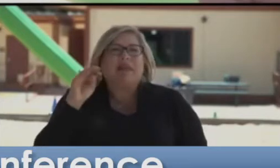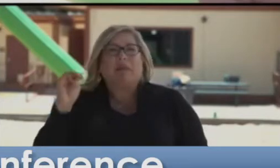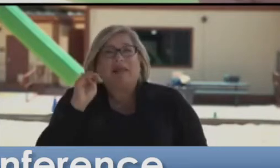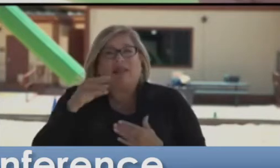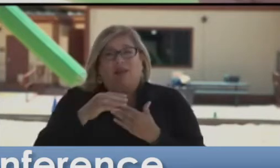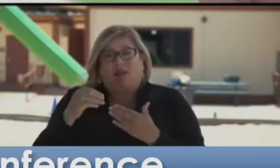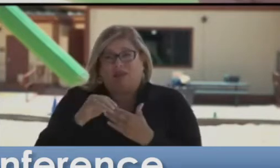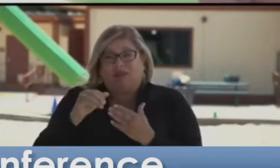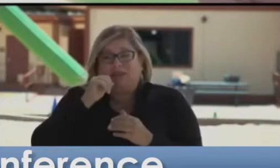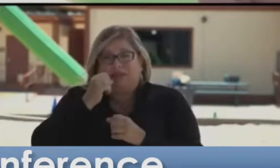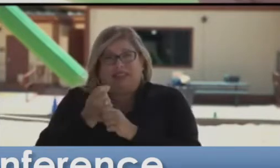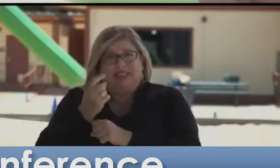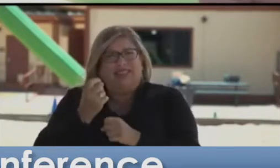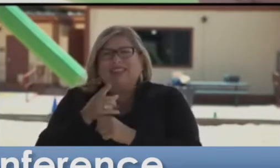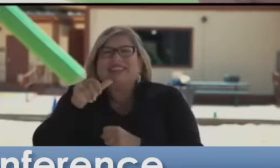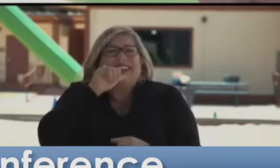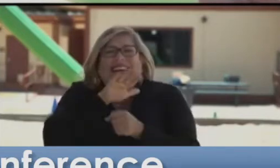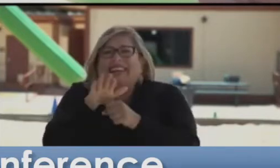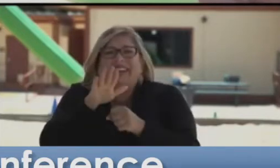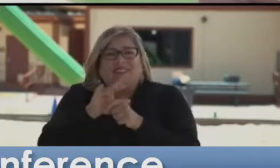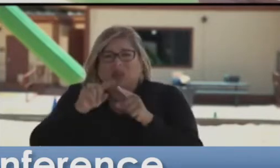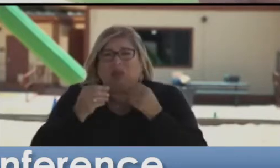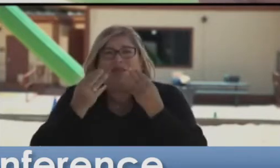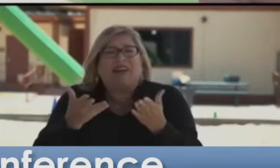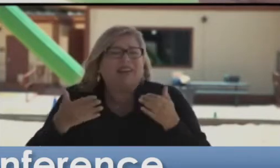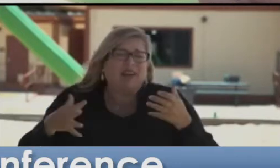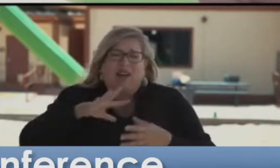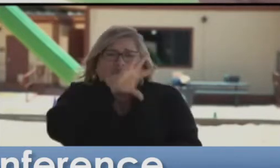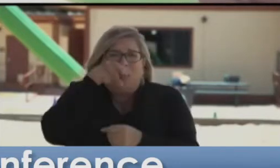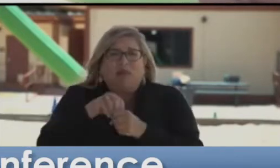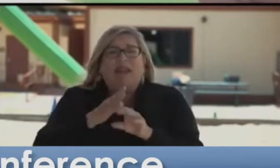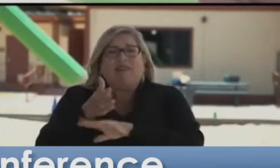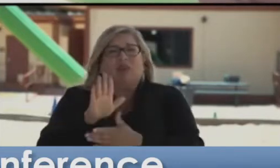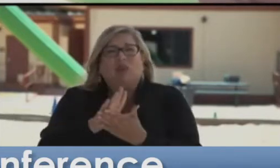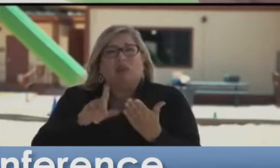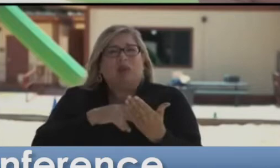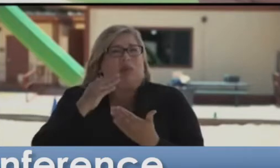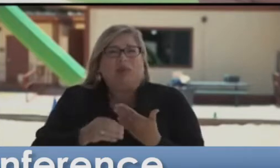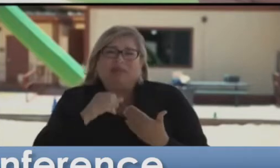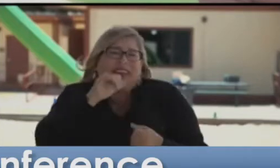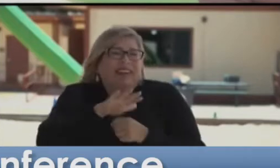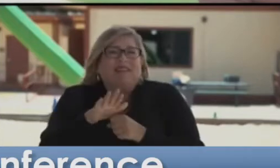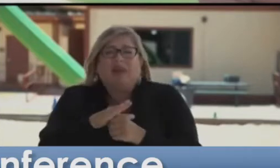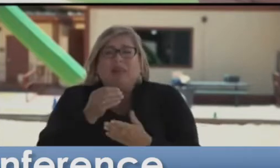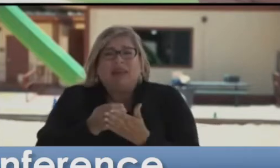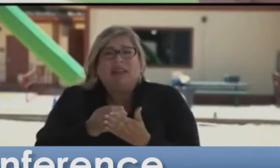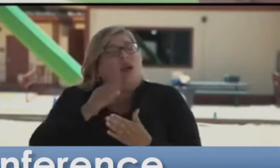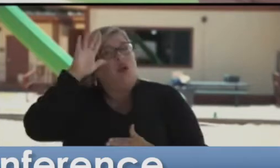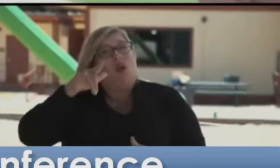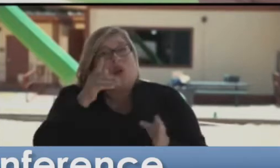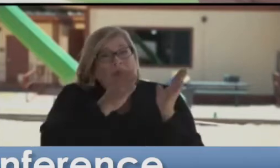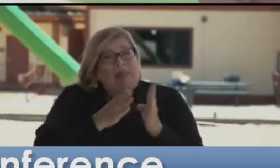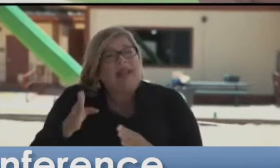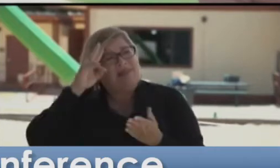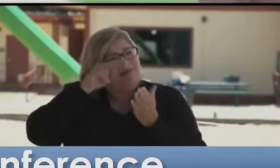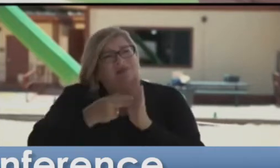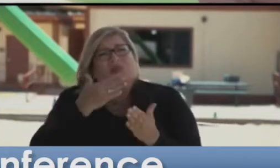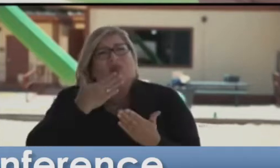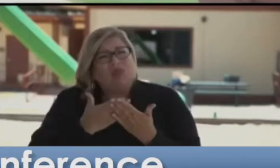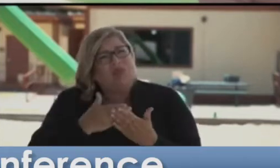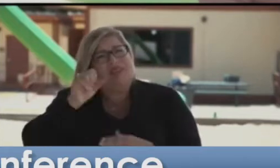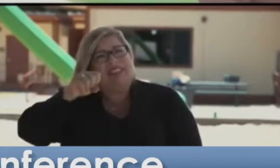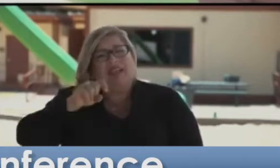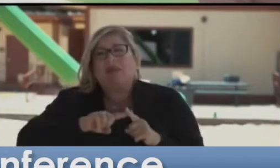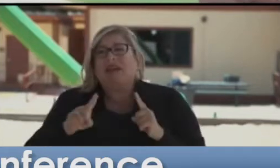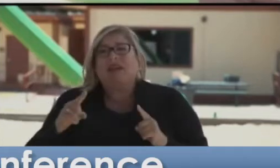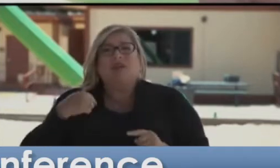to provide comprehensive after-school programs. And for all the good intention and for all the promotion, we've never been